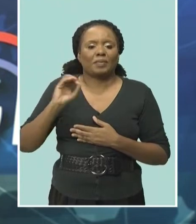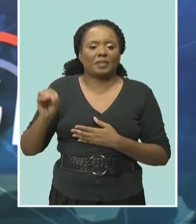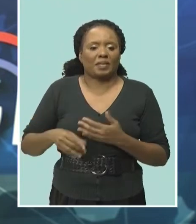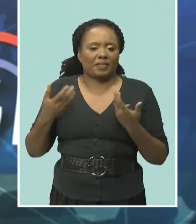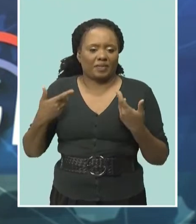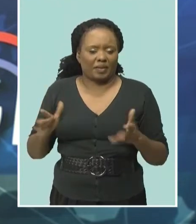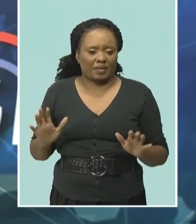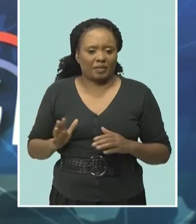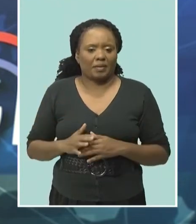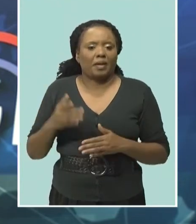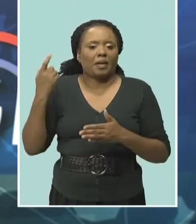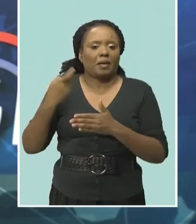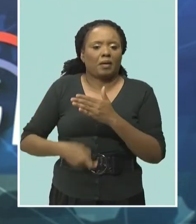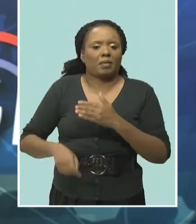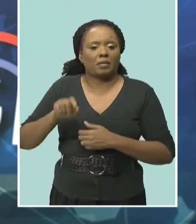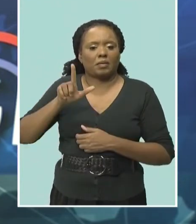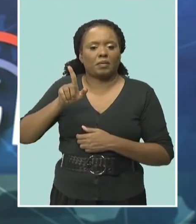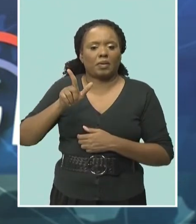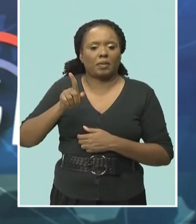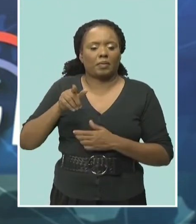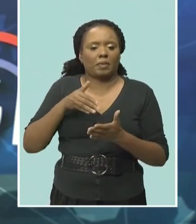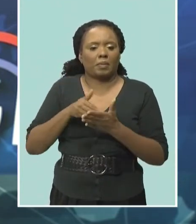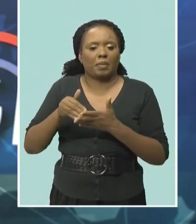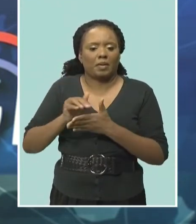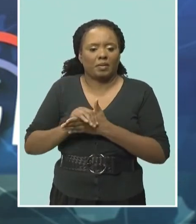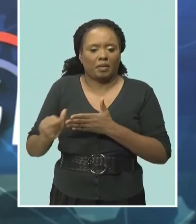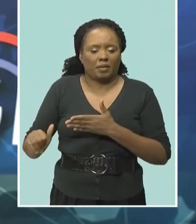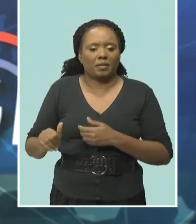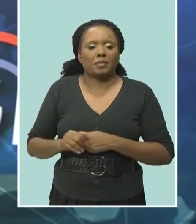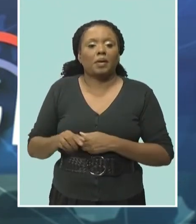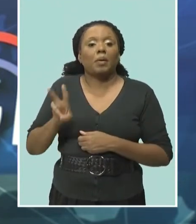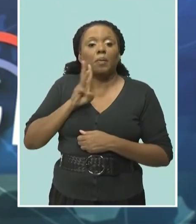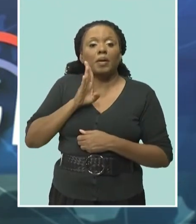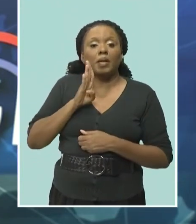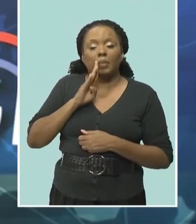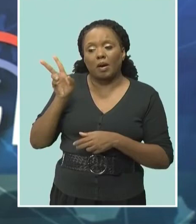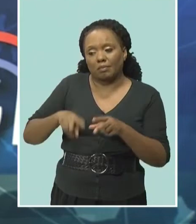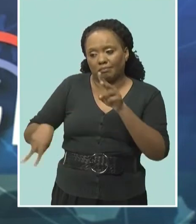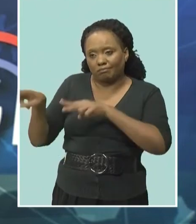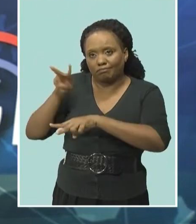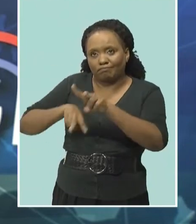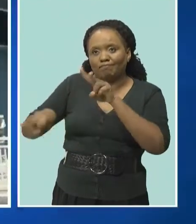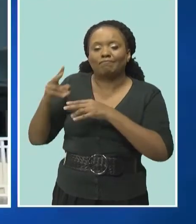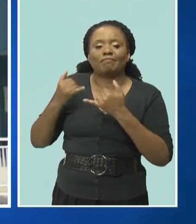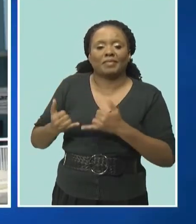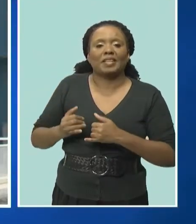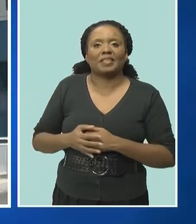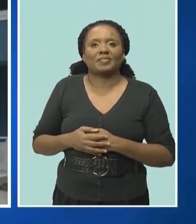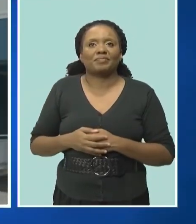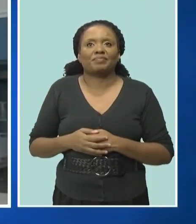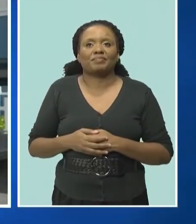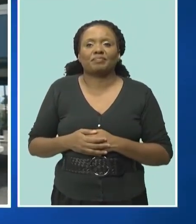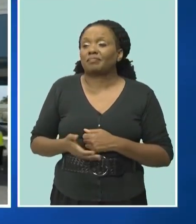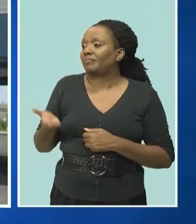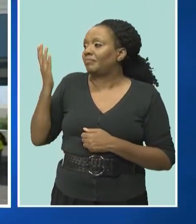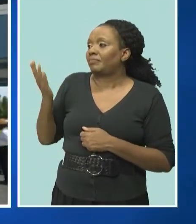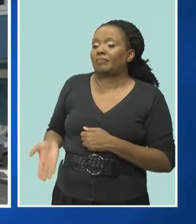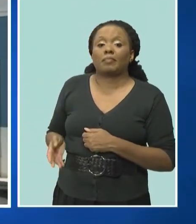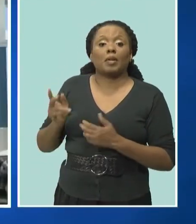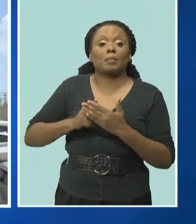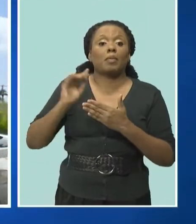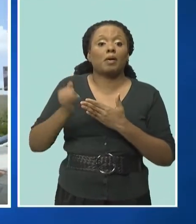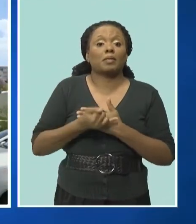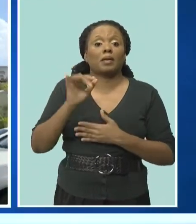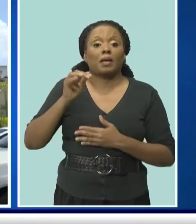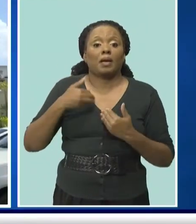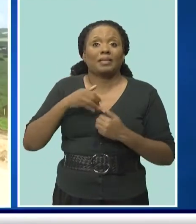million. Wendy Burke had a tour of the buildings and an update on the construction. The project, which has 88 residential units